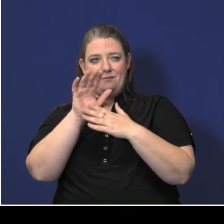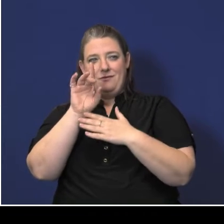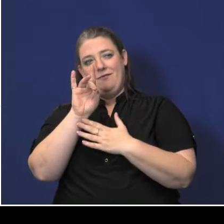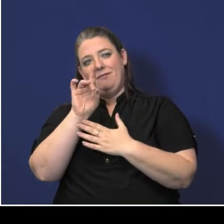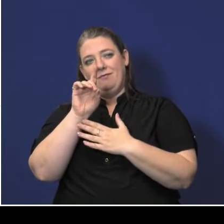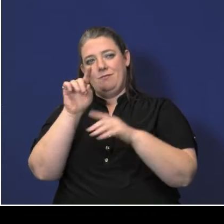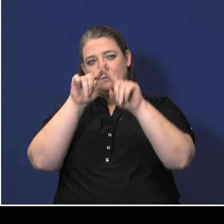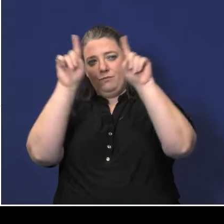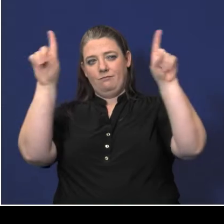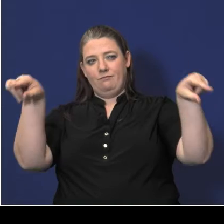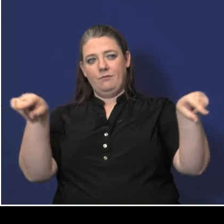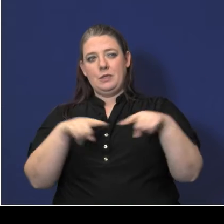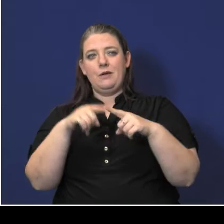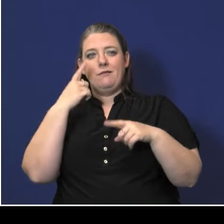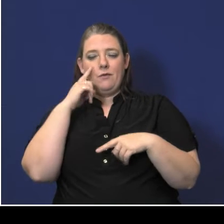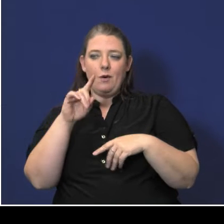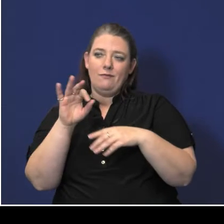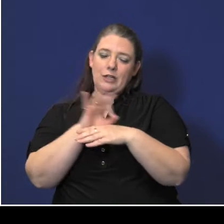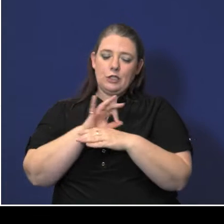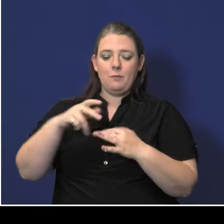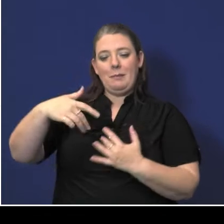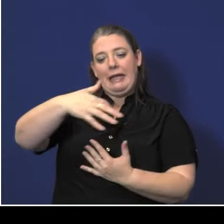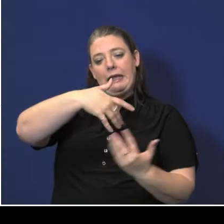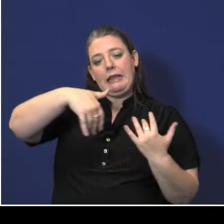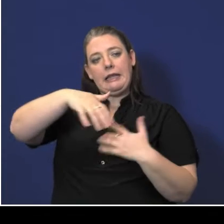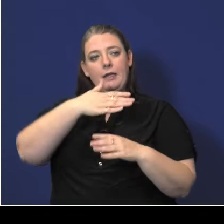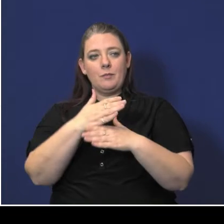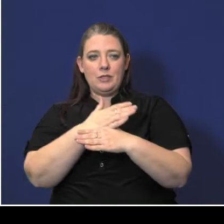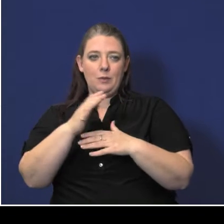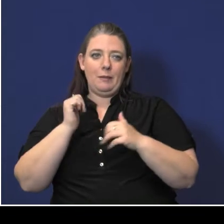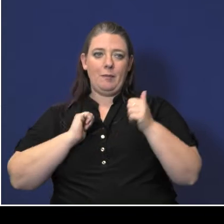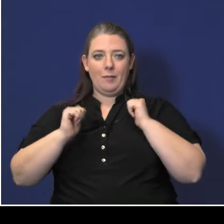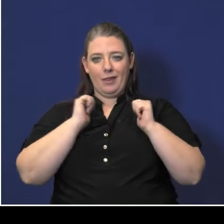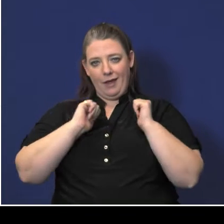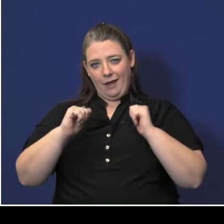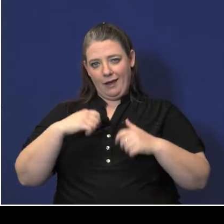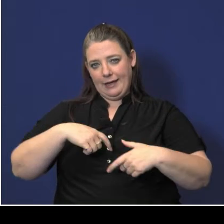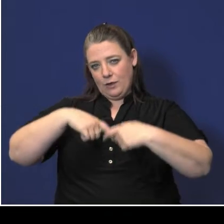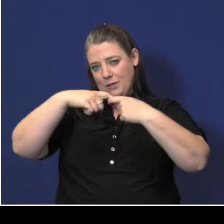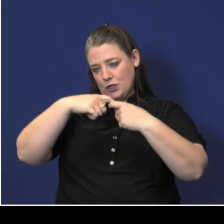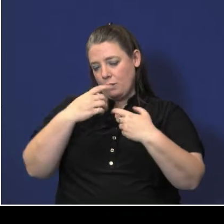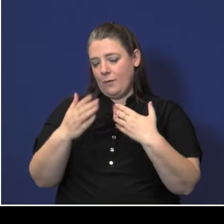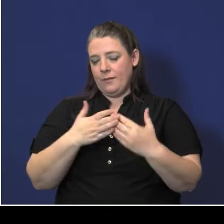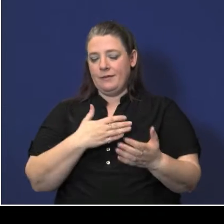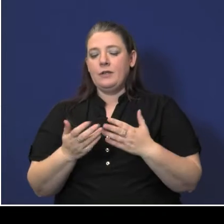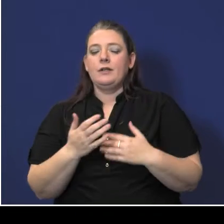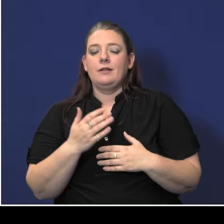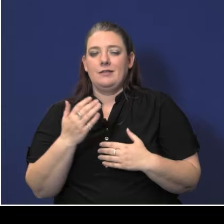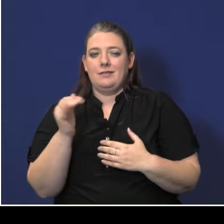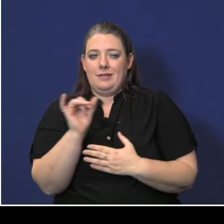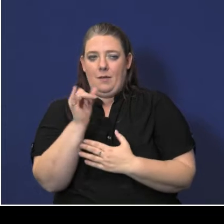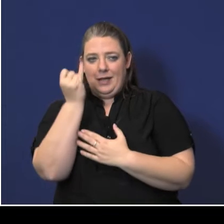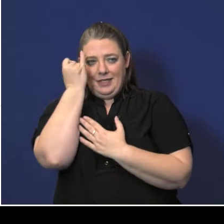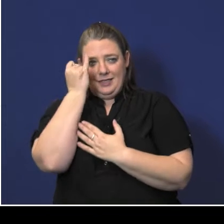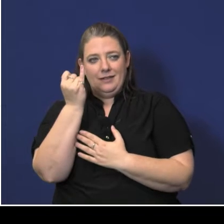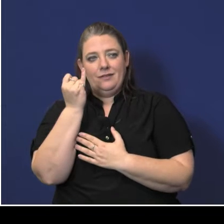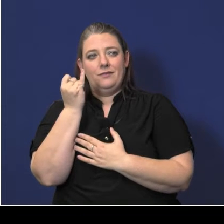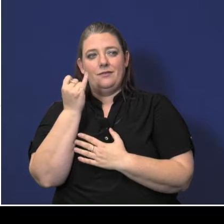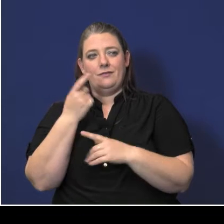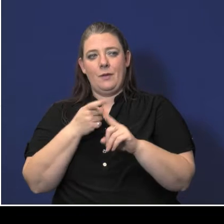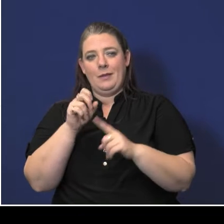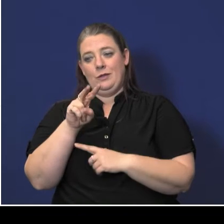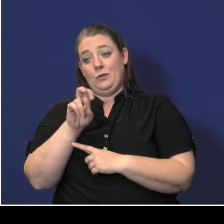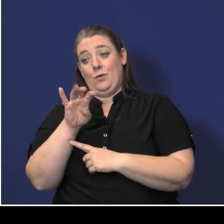is areas for pre-function, for mingling between, obviously, a play, but again, this is the same idea, and we actually have, again, from those 240